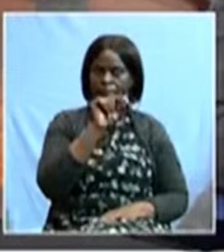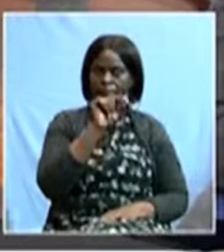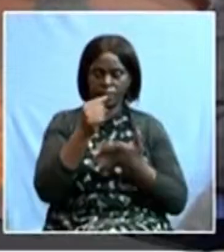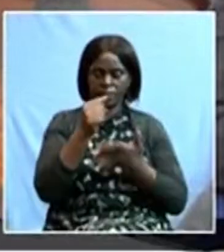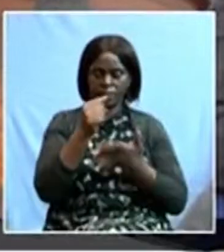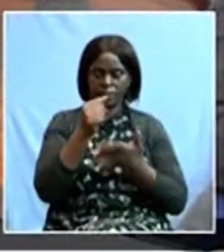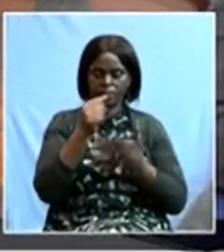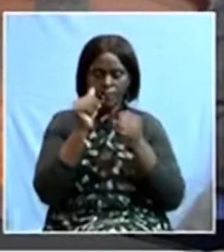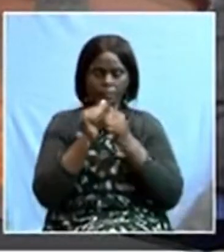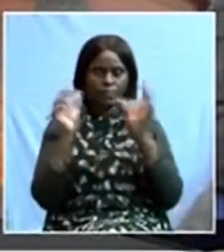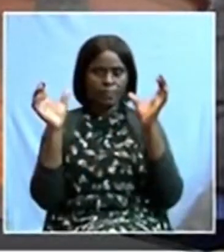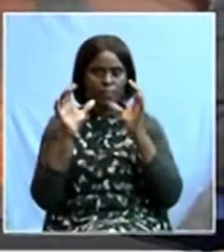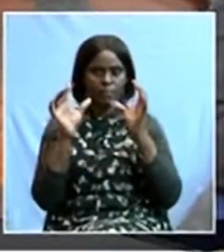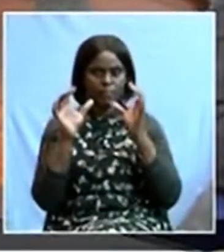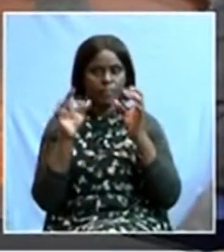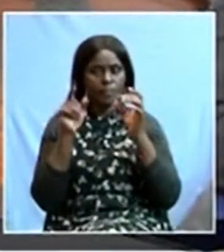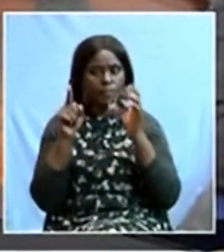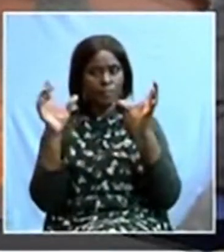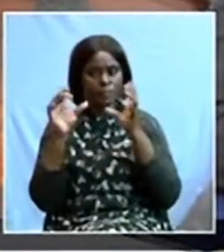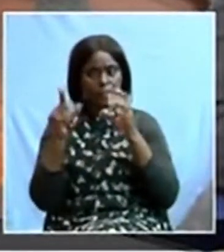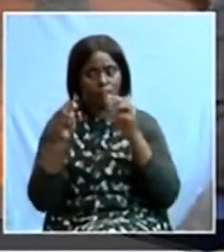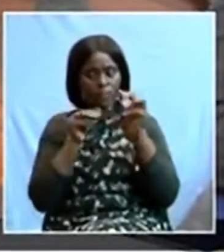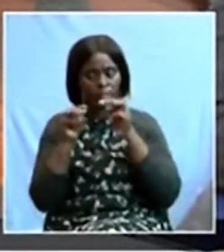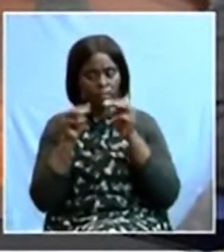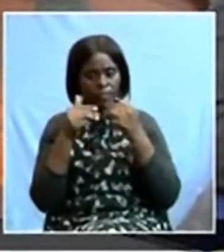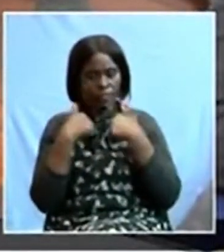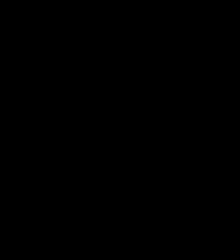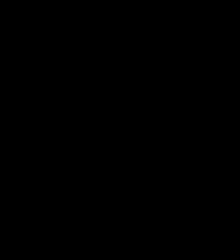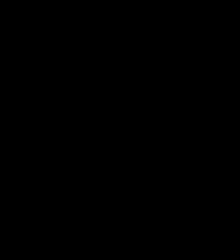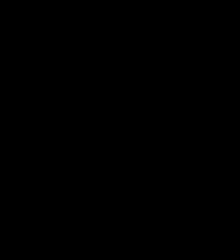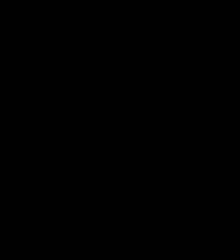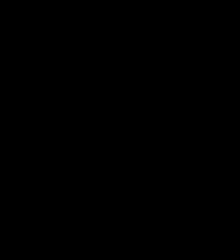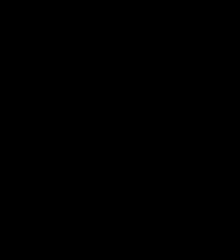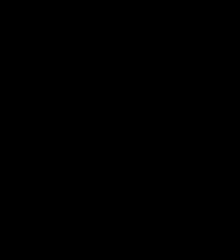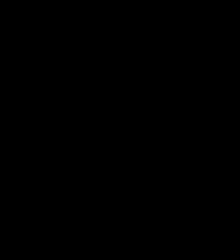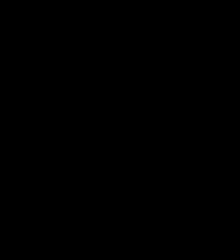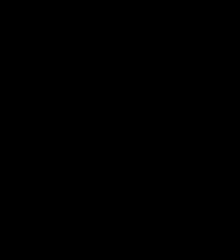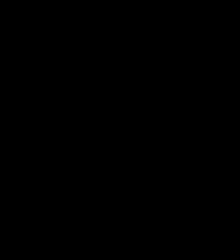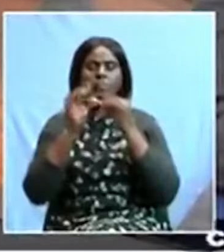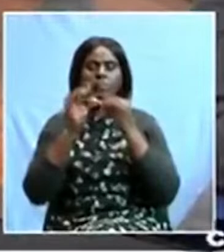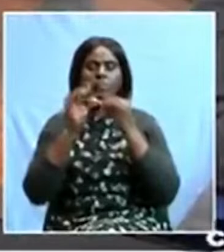budget and the council management has allocated